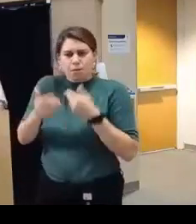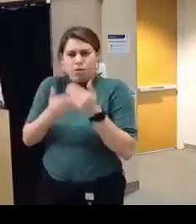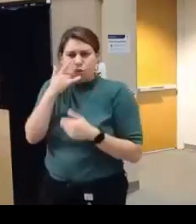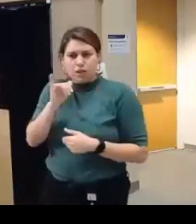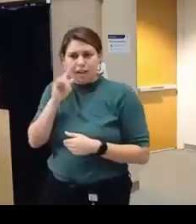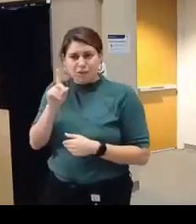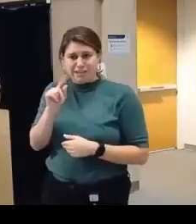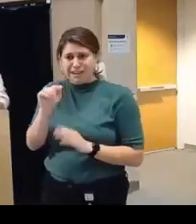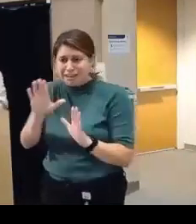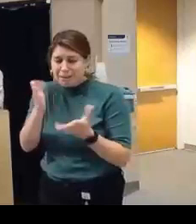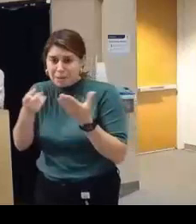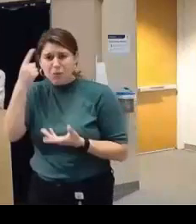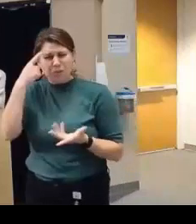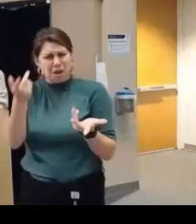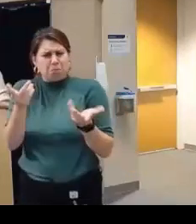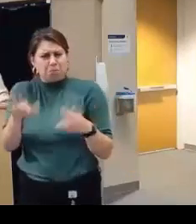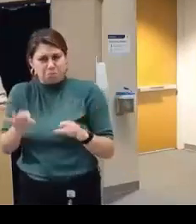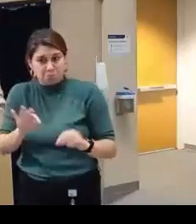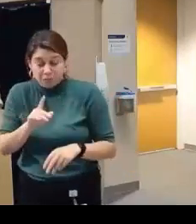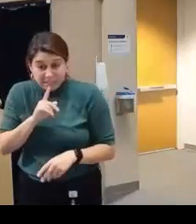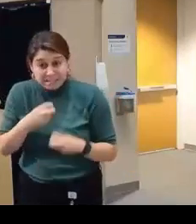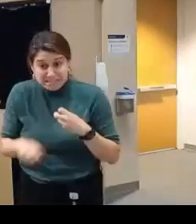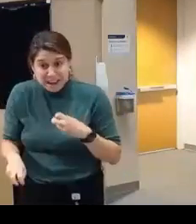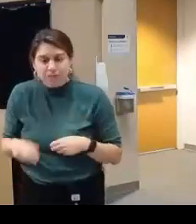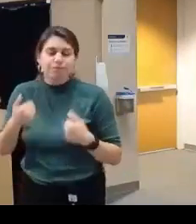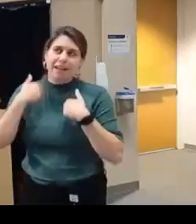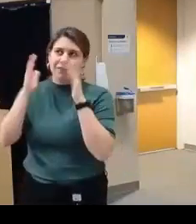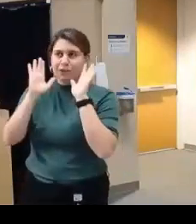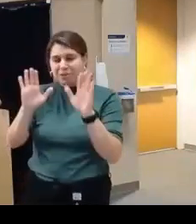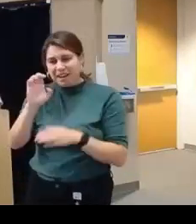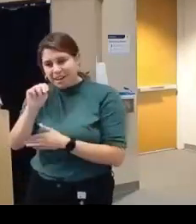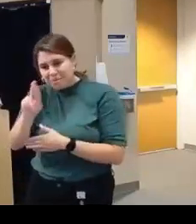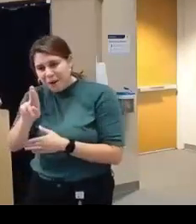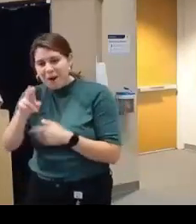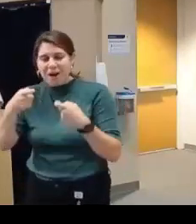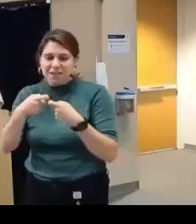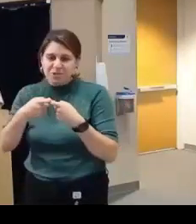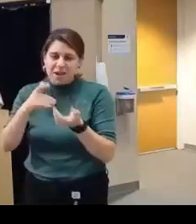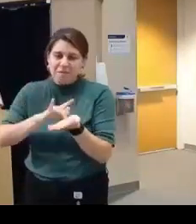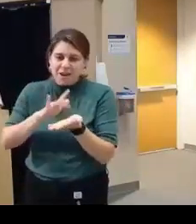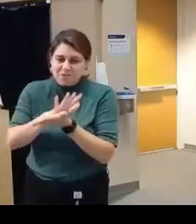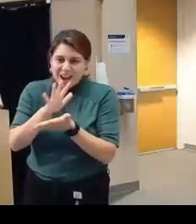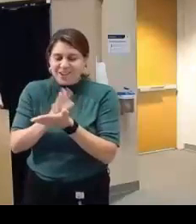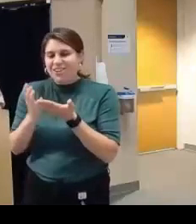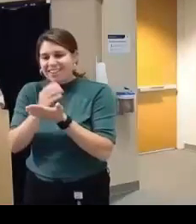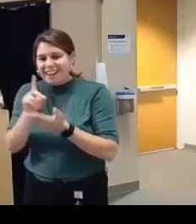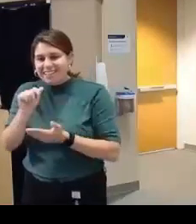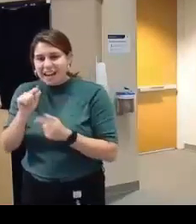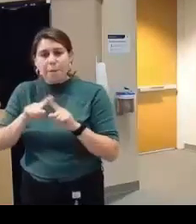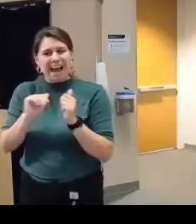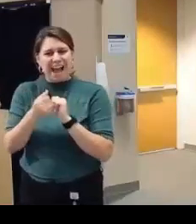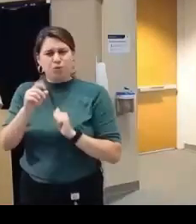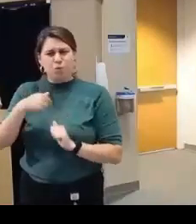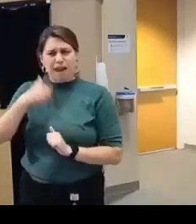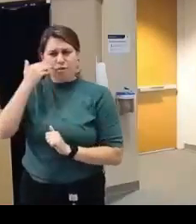is not as easy as you might think. So we have these wonderful electronic medical records and great ways of getting data, but how do you know you're collecting the same